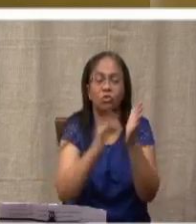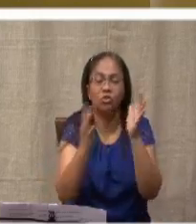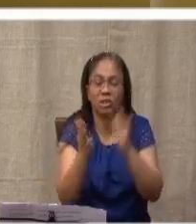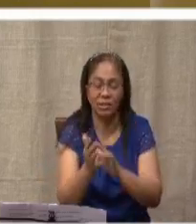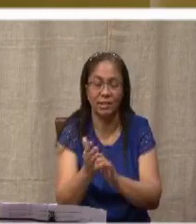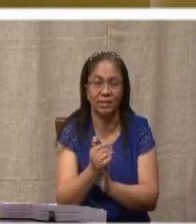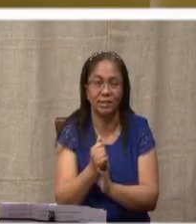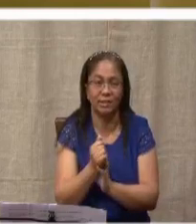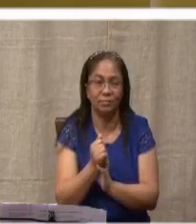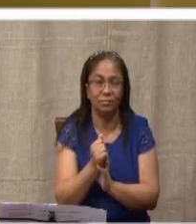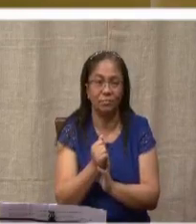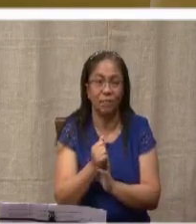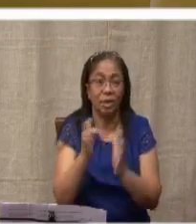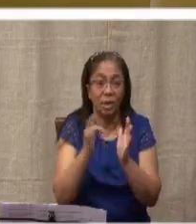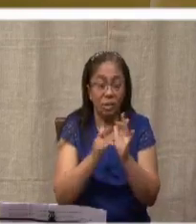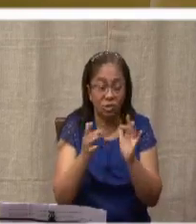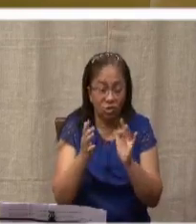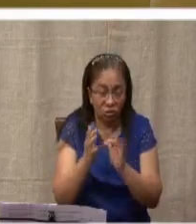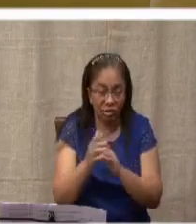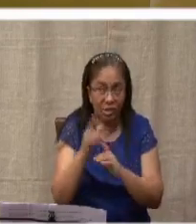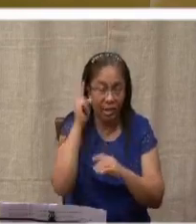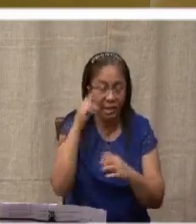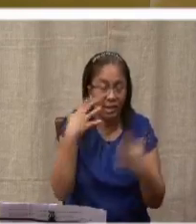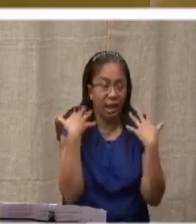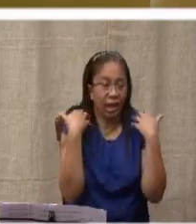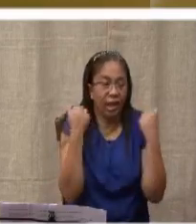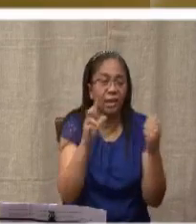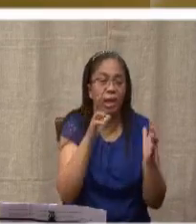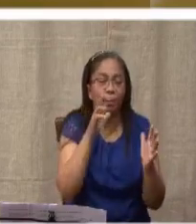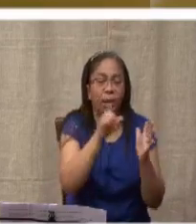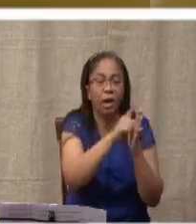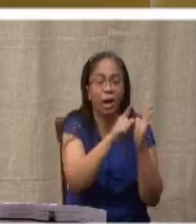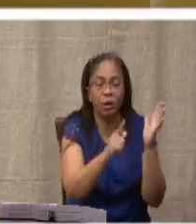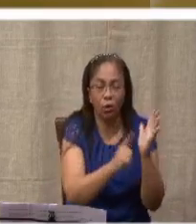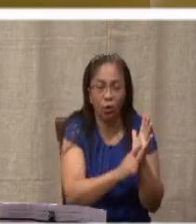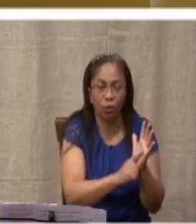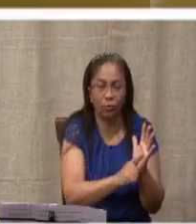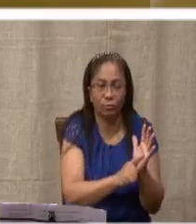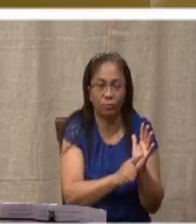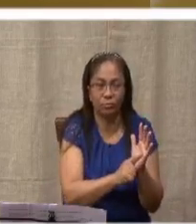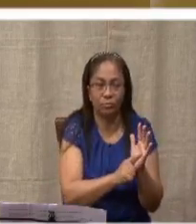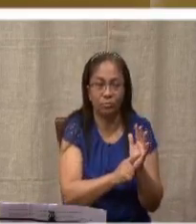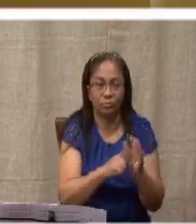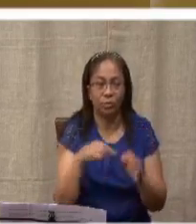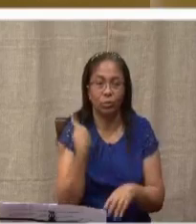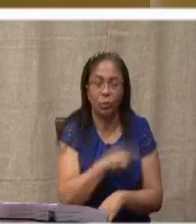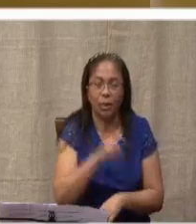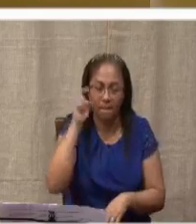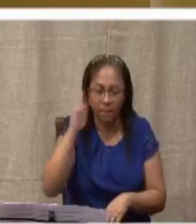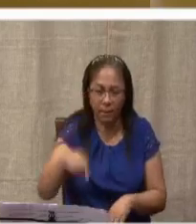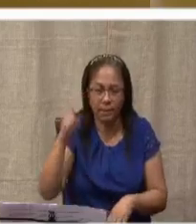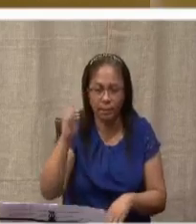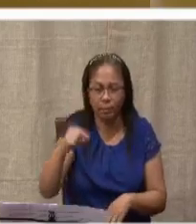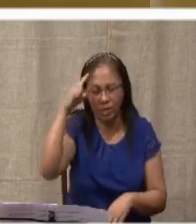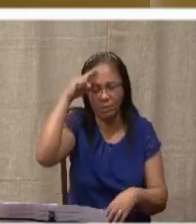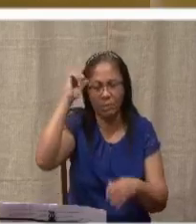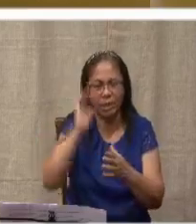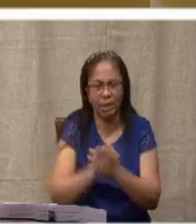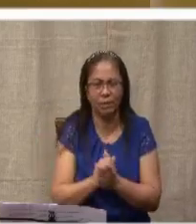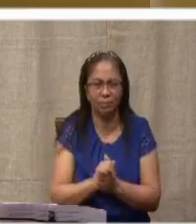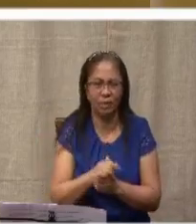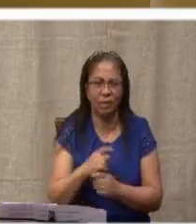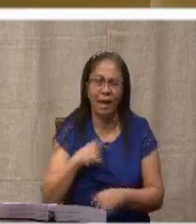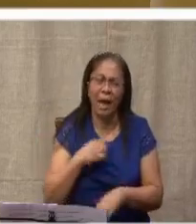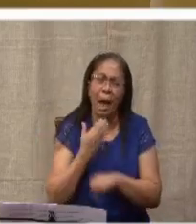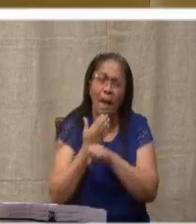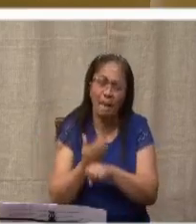who took the mother-in-law by her hand and said to her get up we have to believe this i beg you come